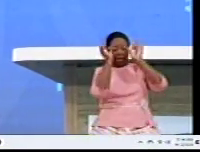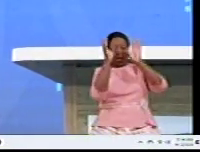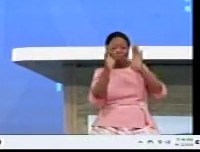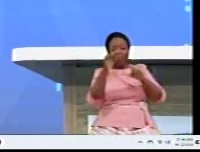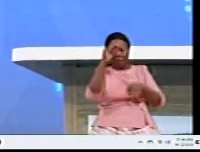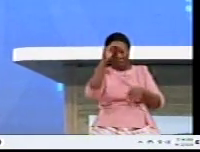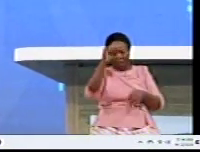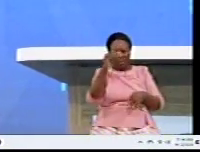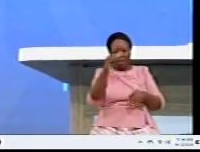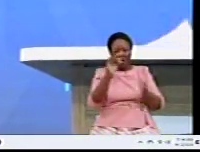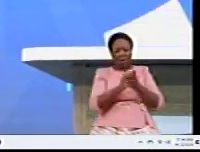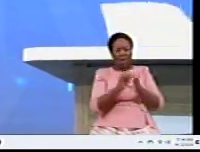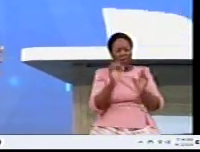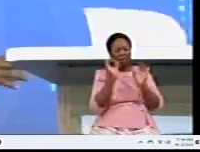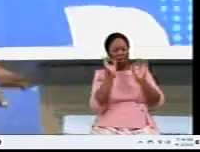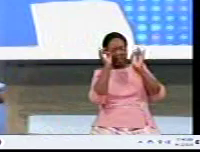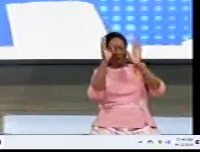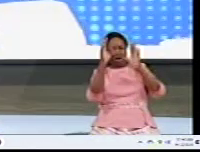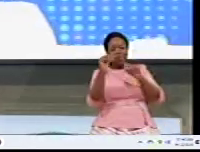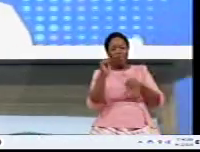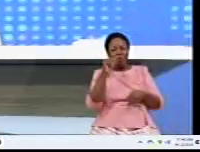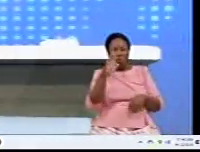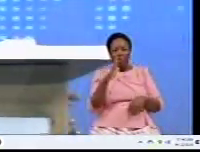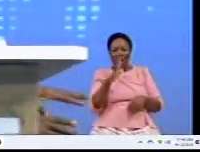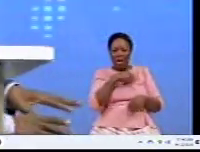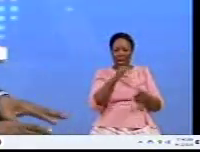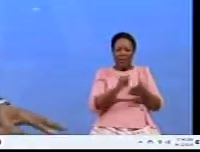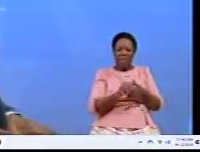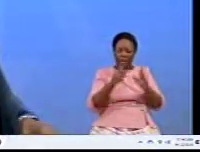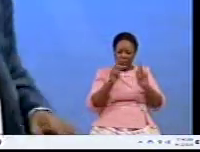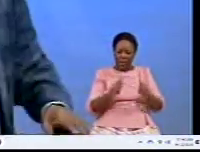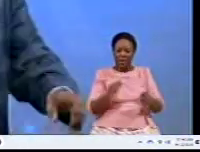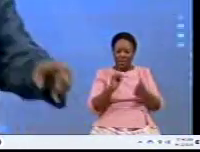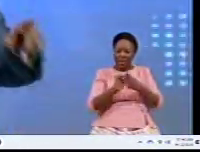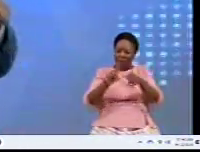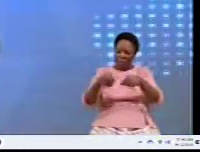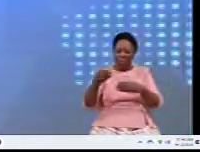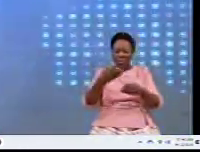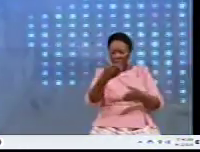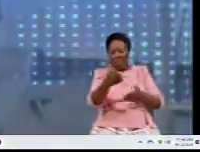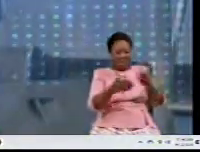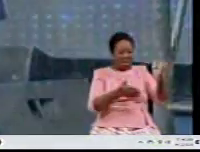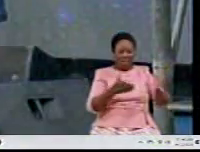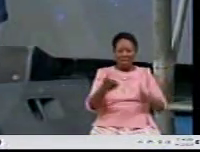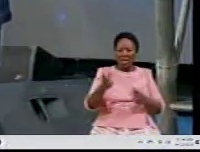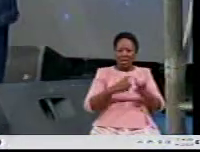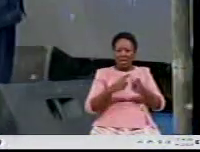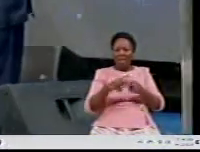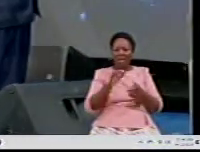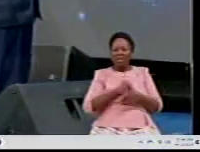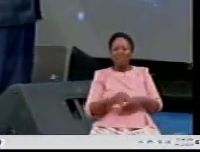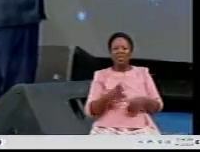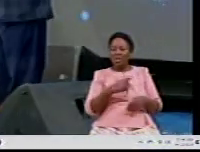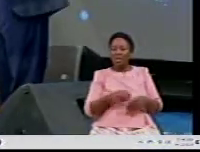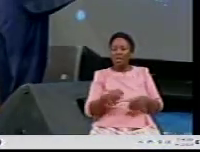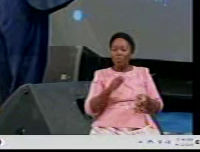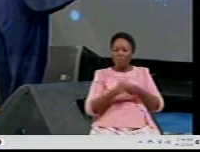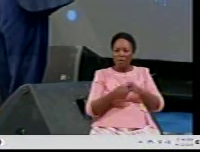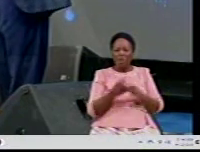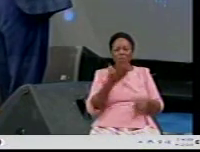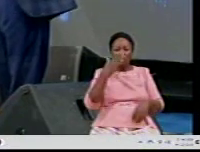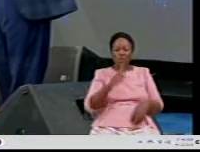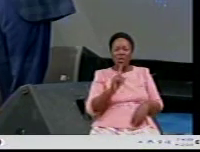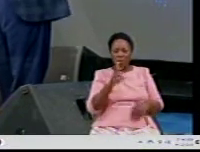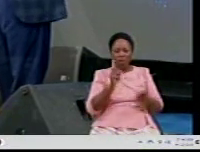that terrible woman, and that fellow that goes around and is a terror to everyone, is